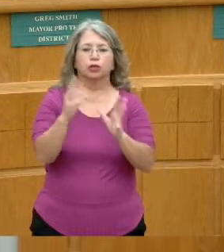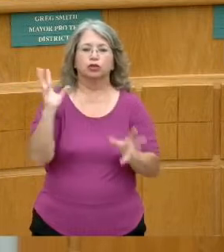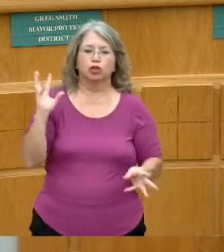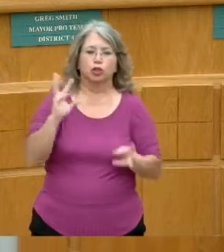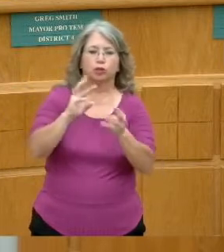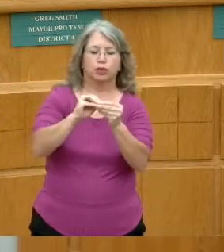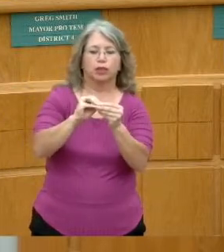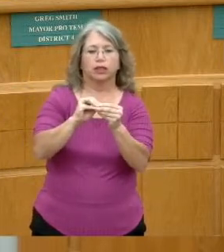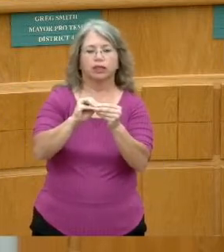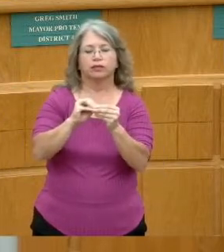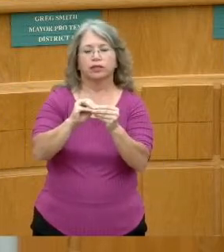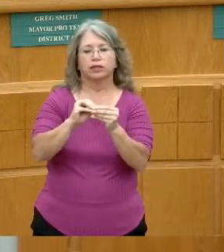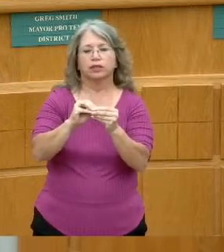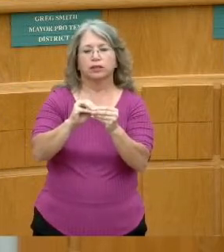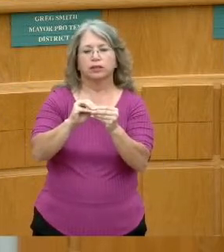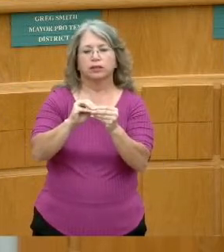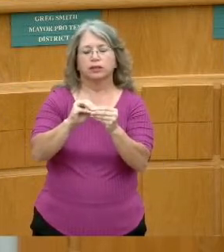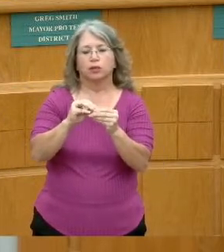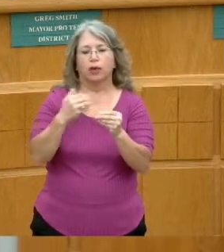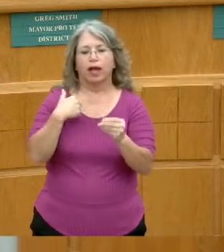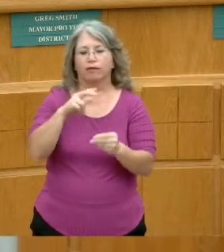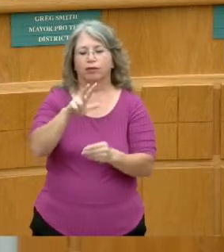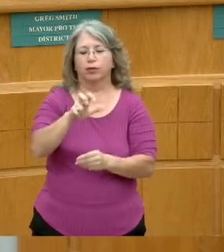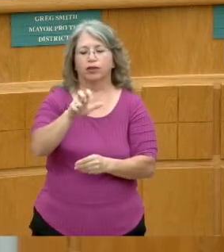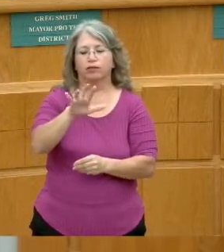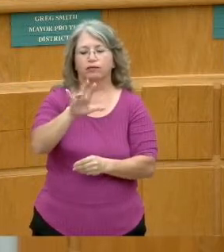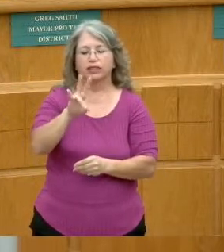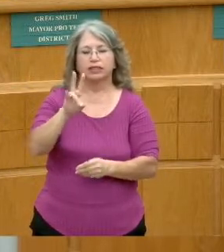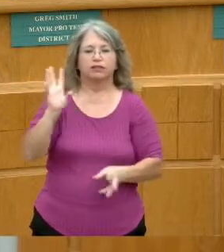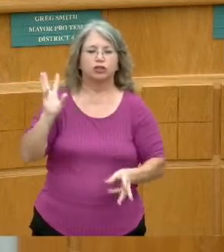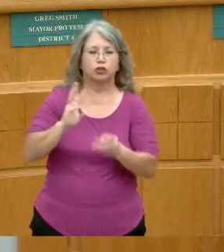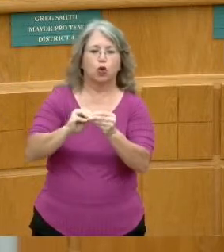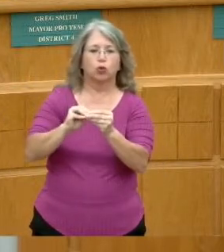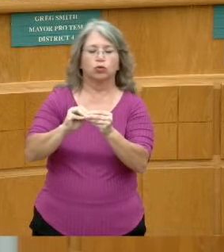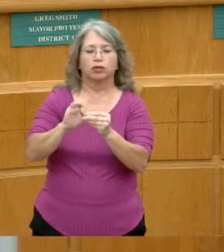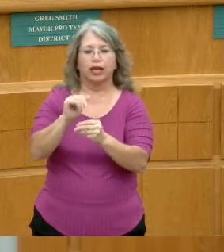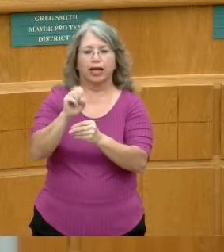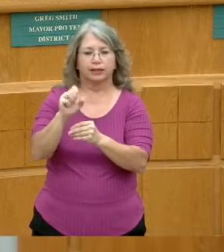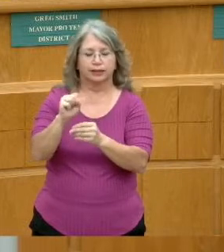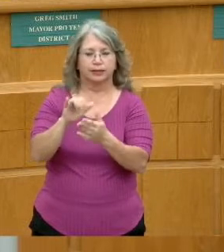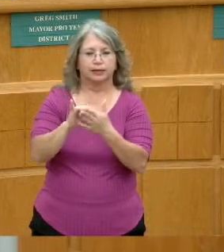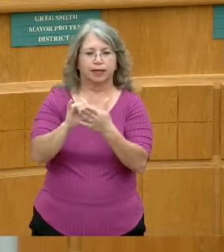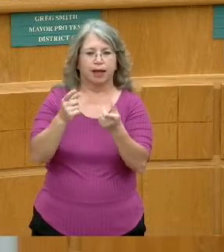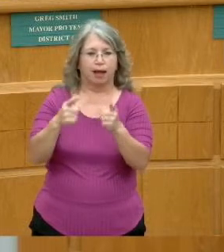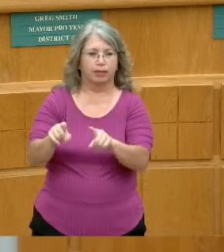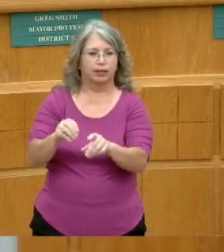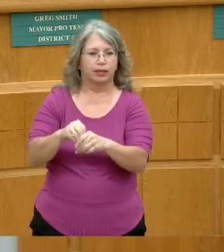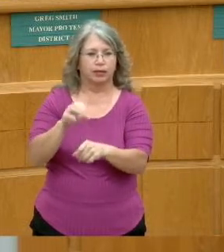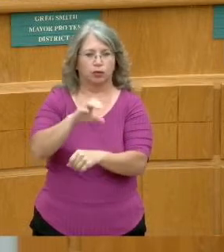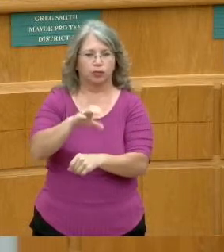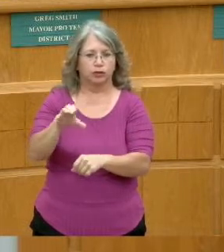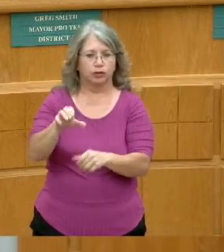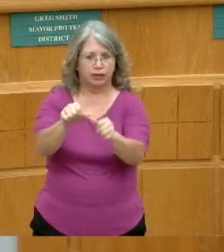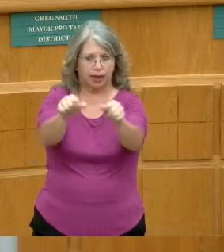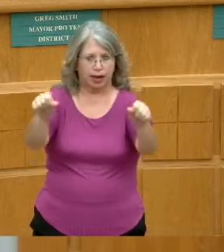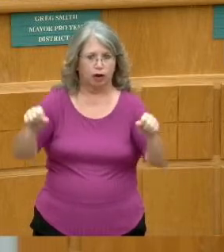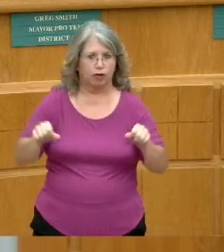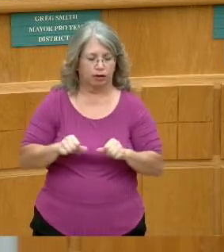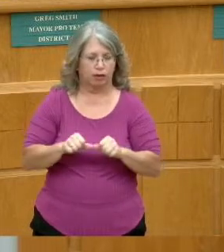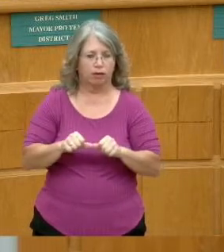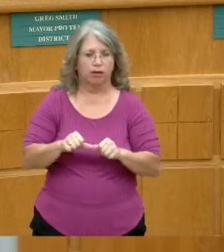have 357 total cases that have occurred in the Coastal Bend area since the start of the pandemic right now. There's